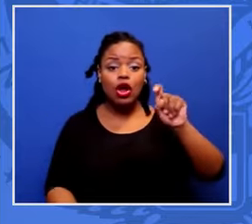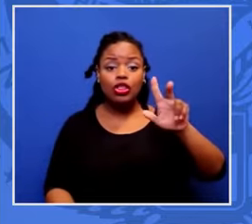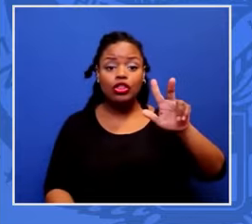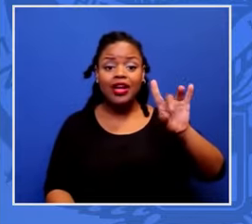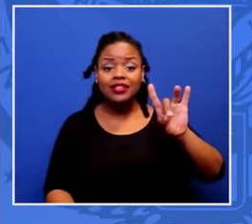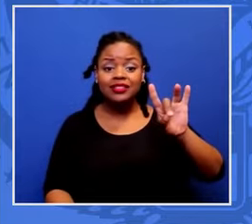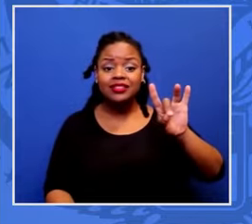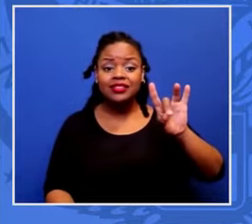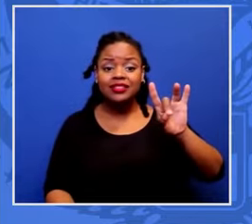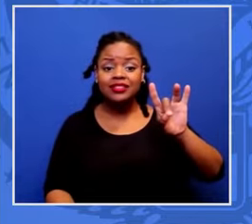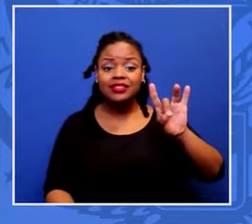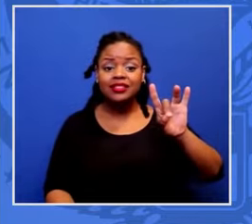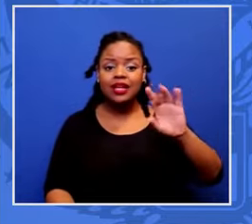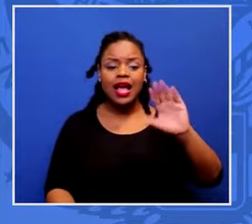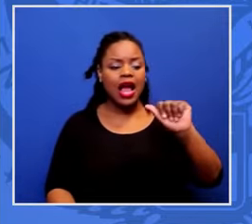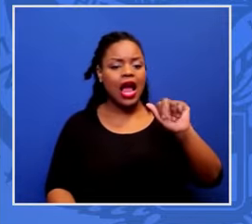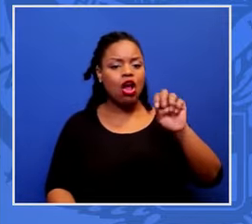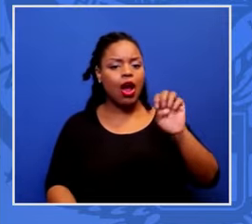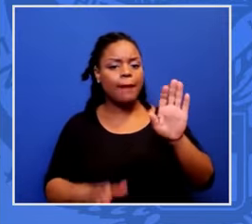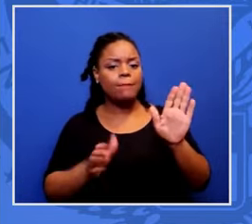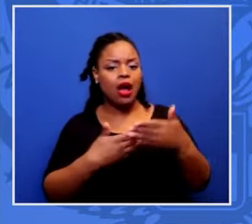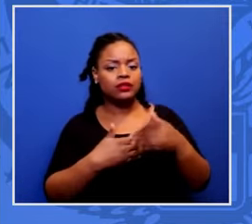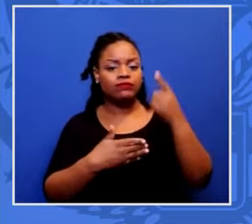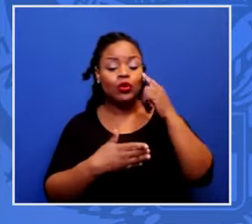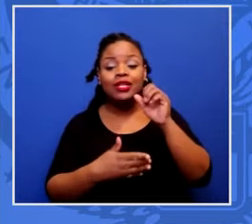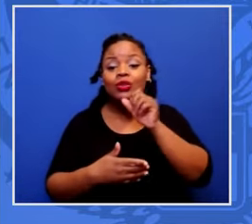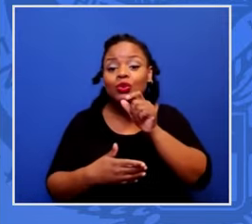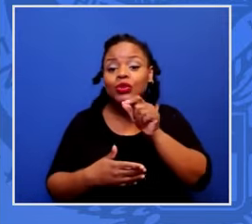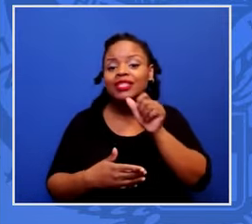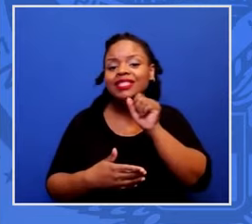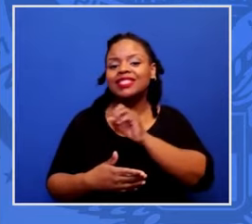They mean more to us than anything else.